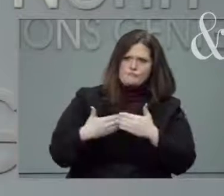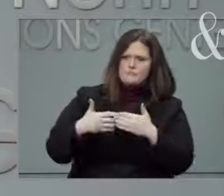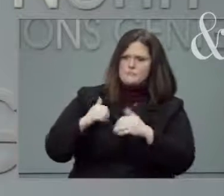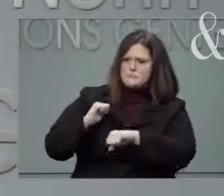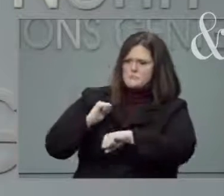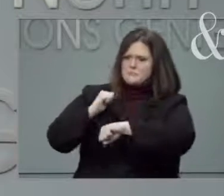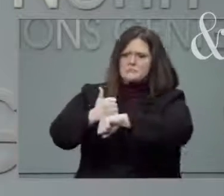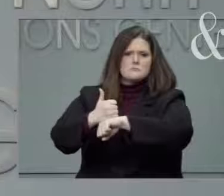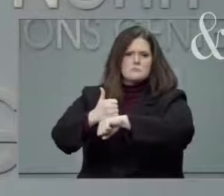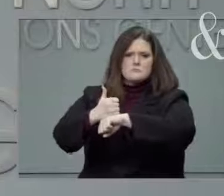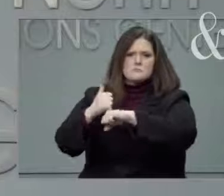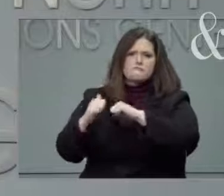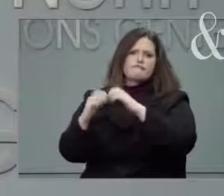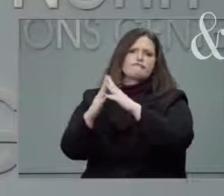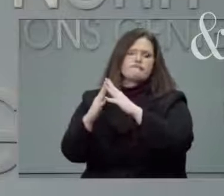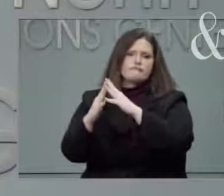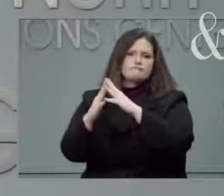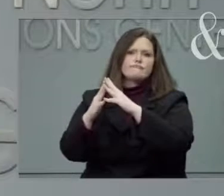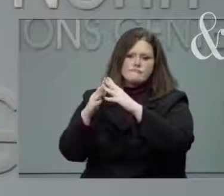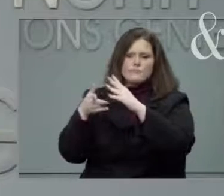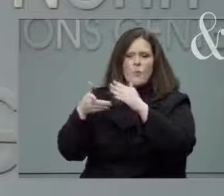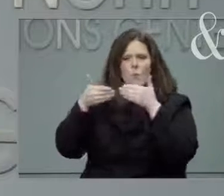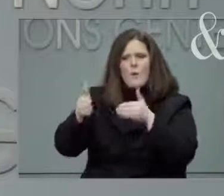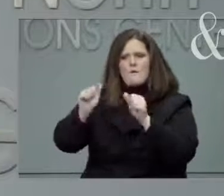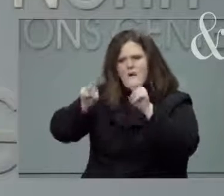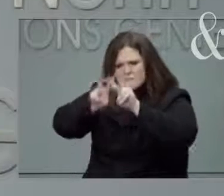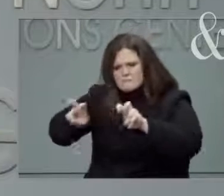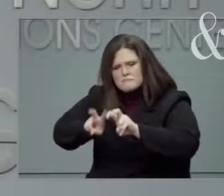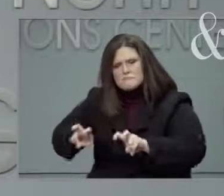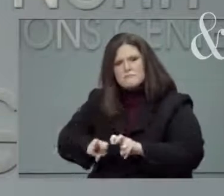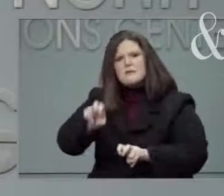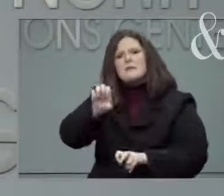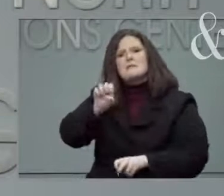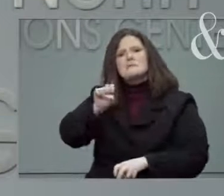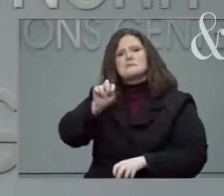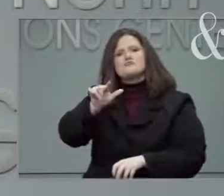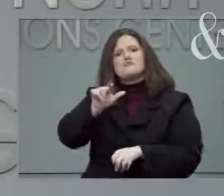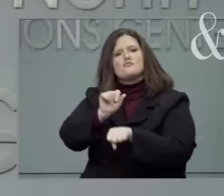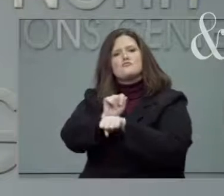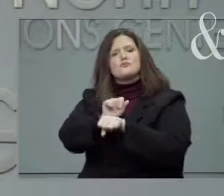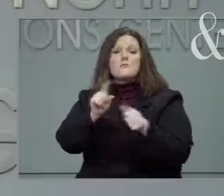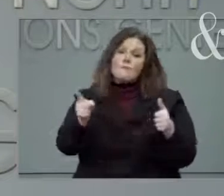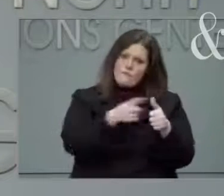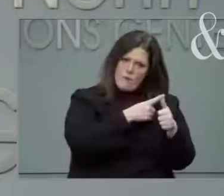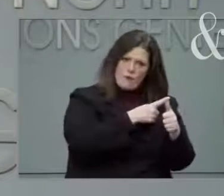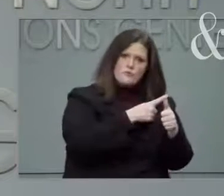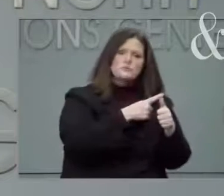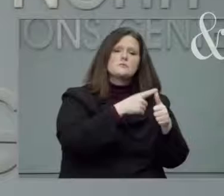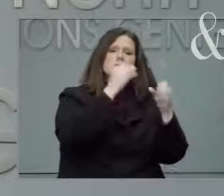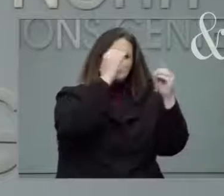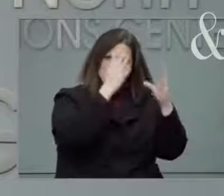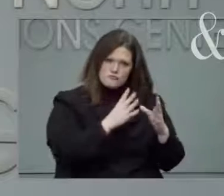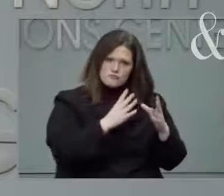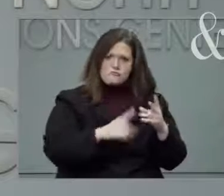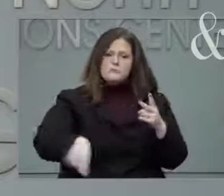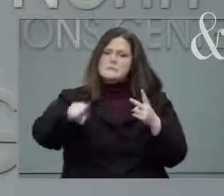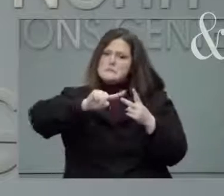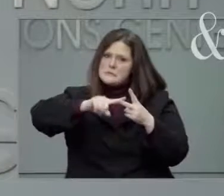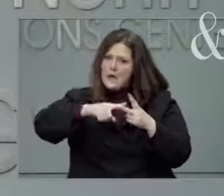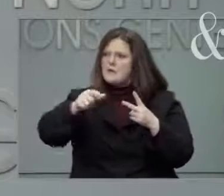will be positive. And then they will be able to move to other frontline essential workers.